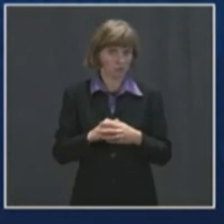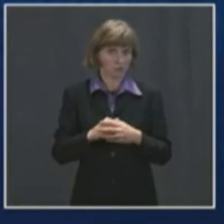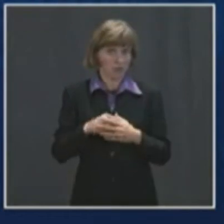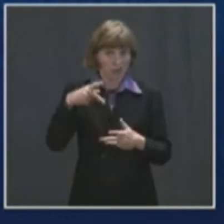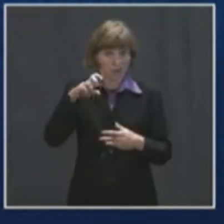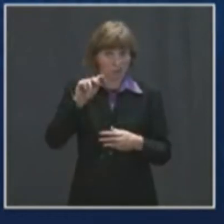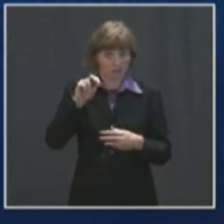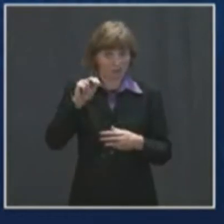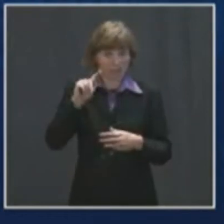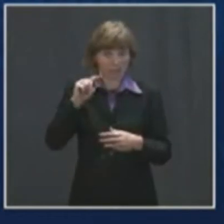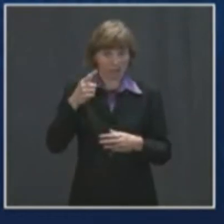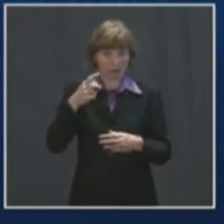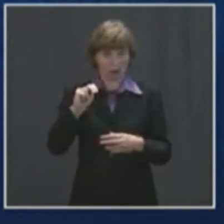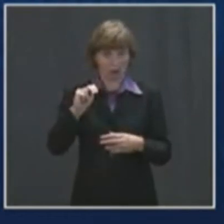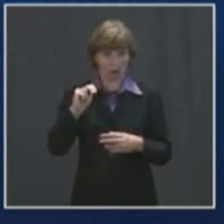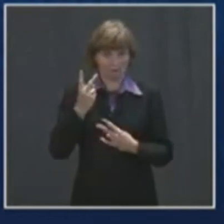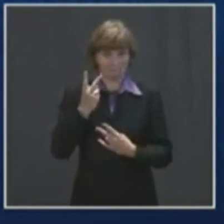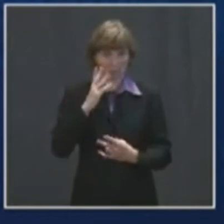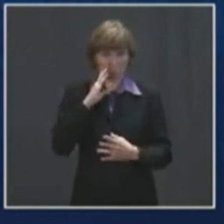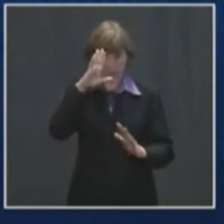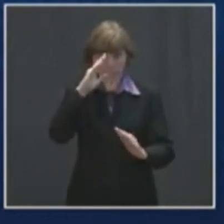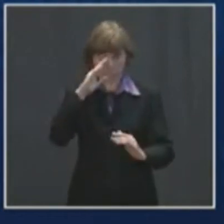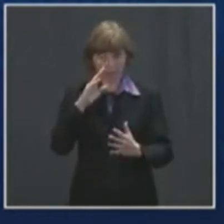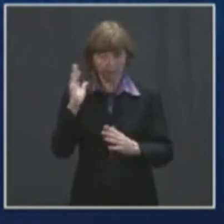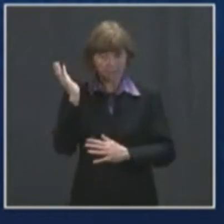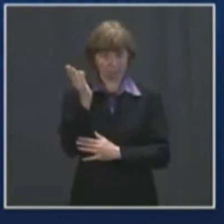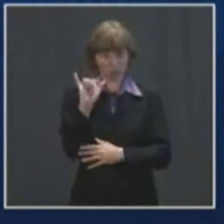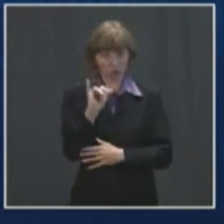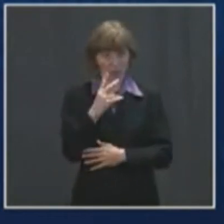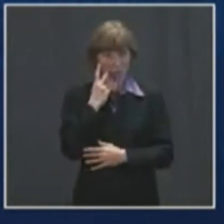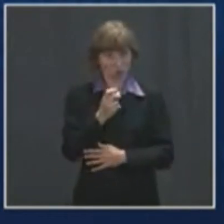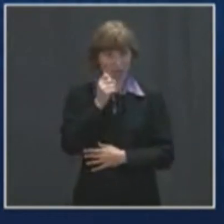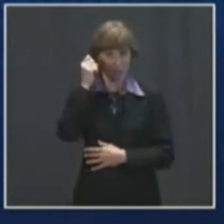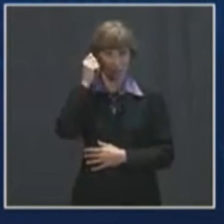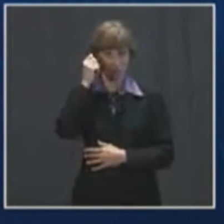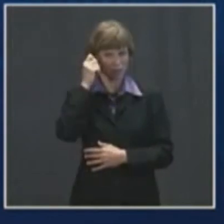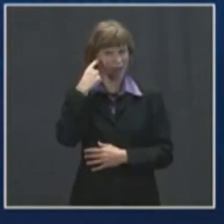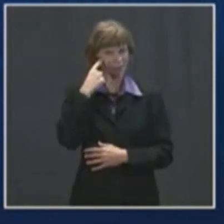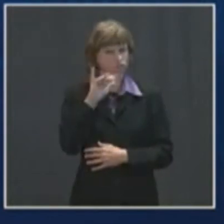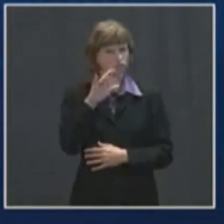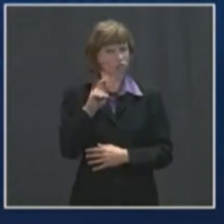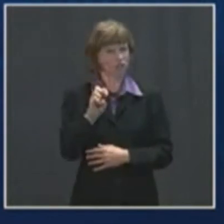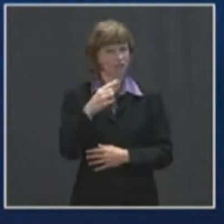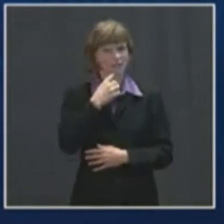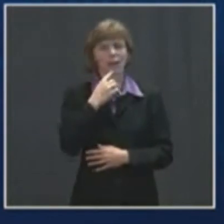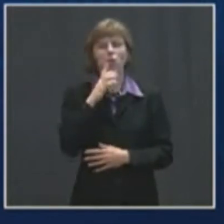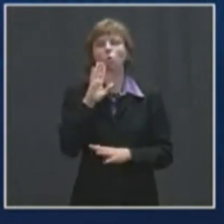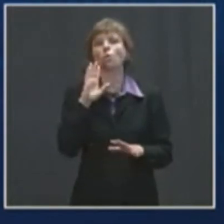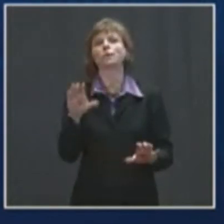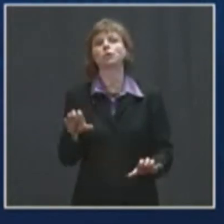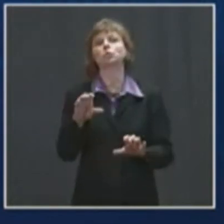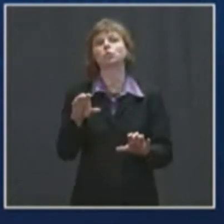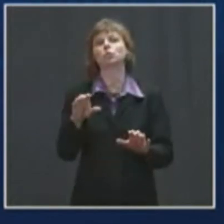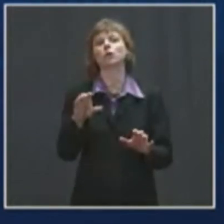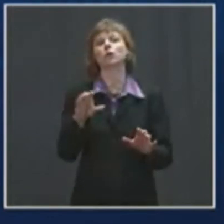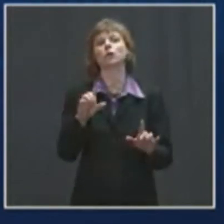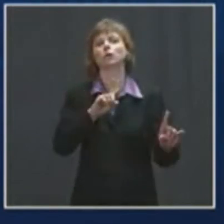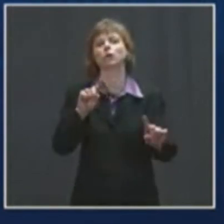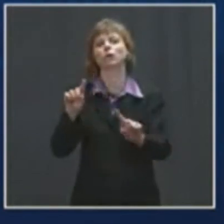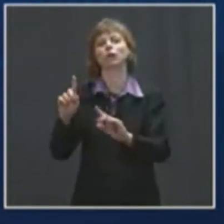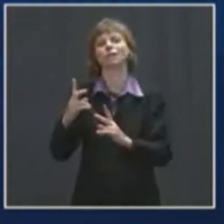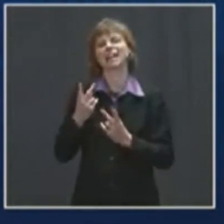be expecting speeches like we saw yesterday at these? I think Jake mentioned that he'll be doing a round of visits. So should we be